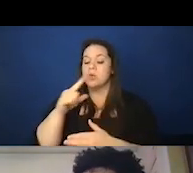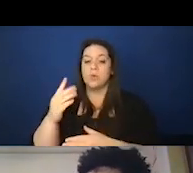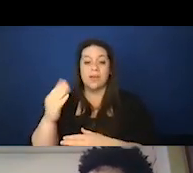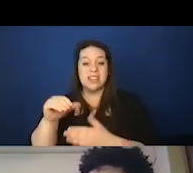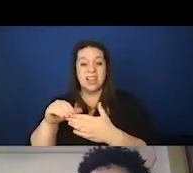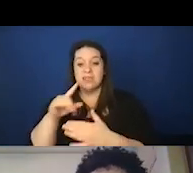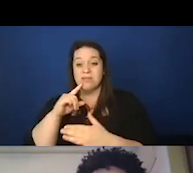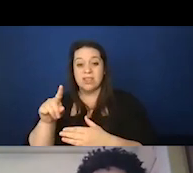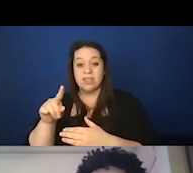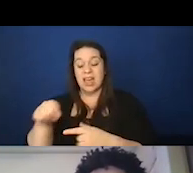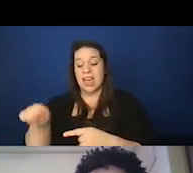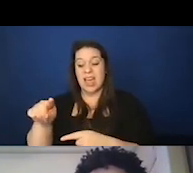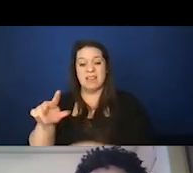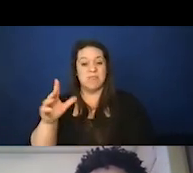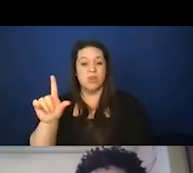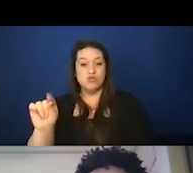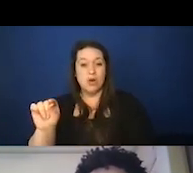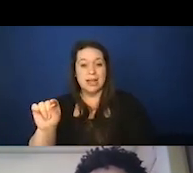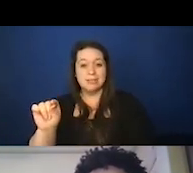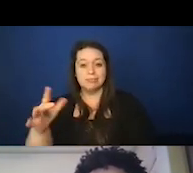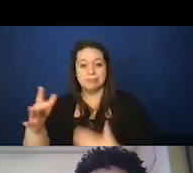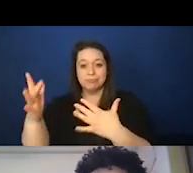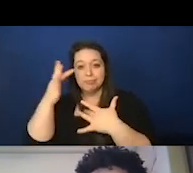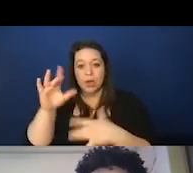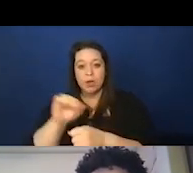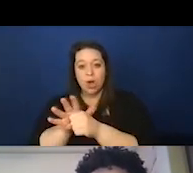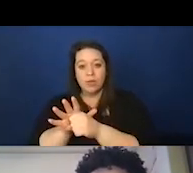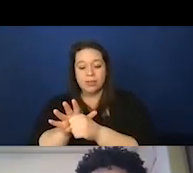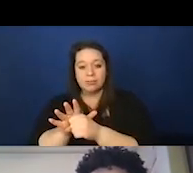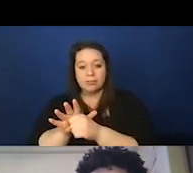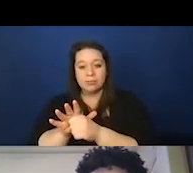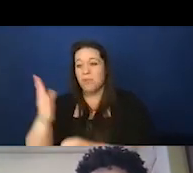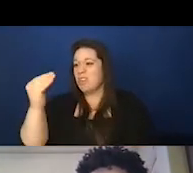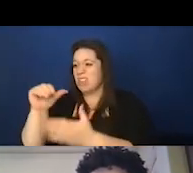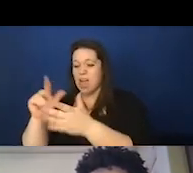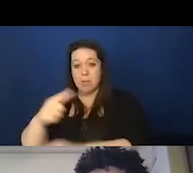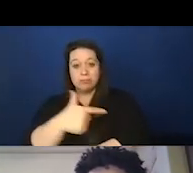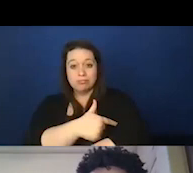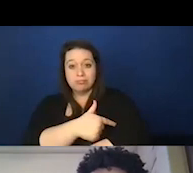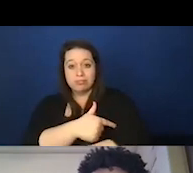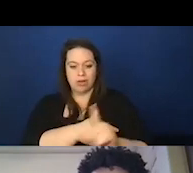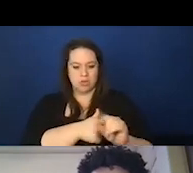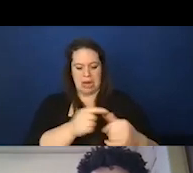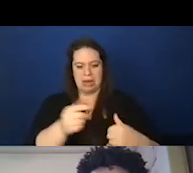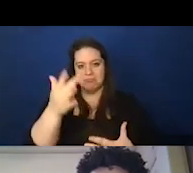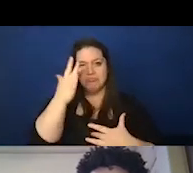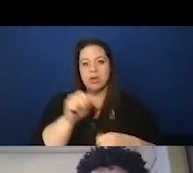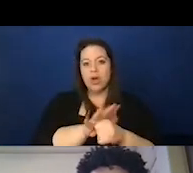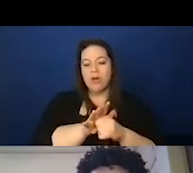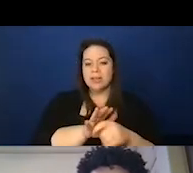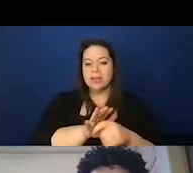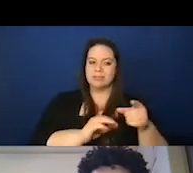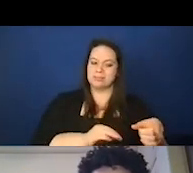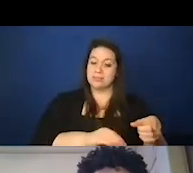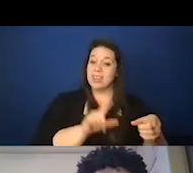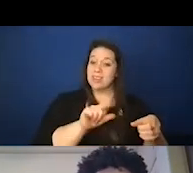almost 300 cases of COVID-19. So you just do the math. It's just a division thing, right?